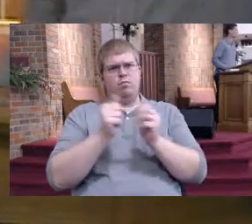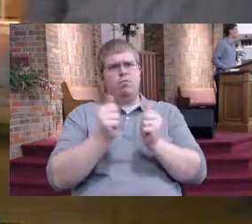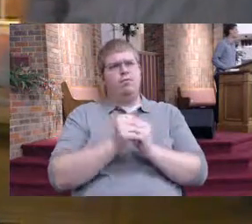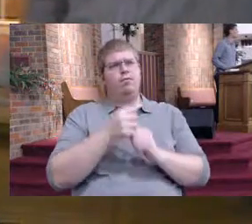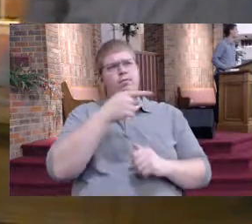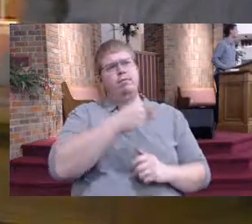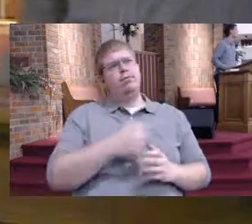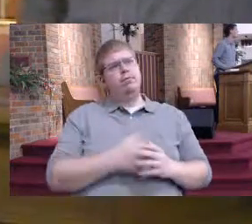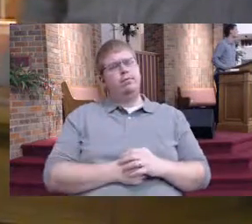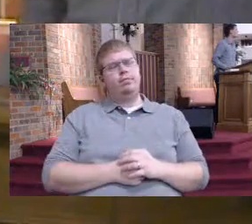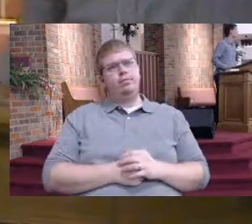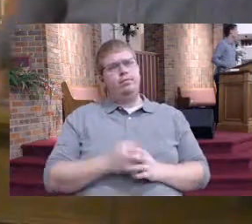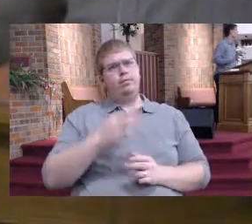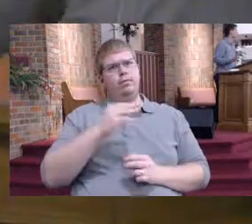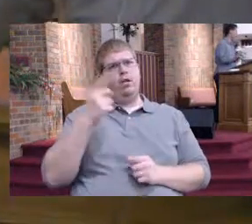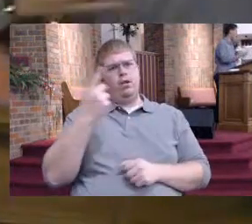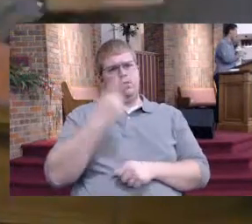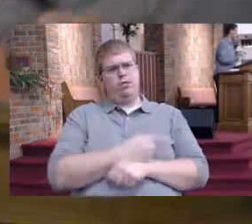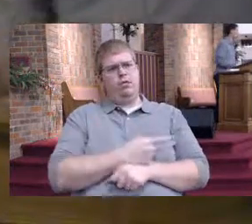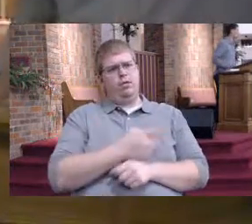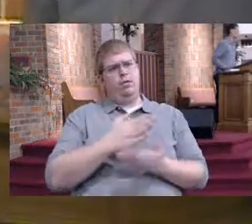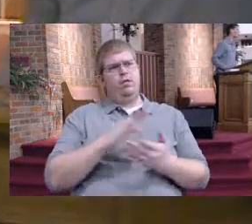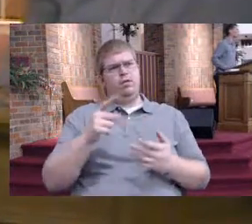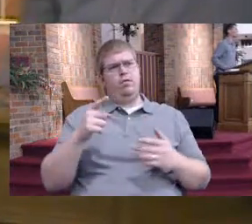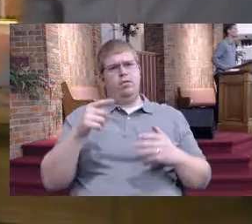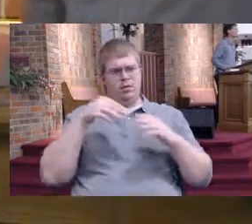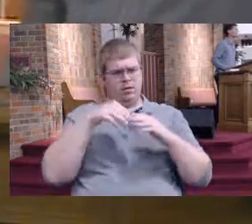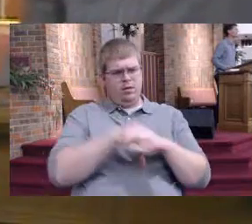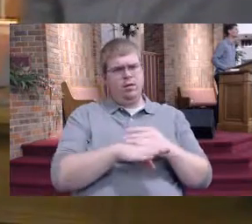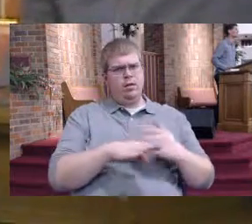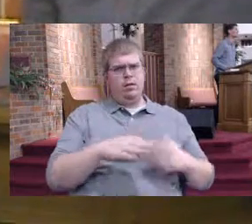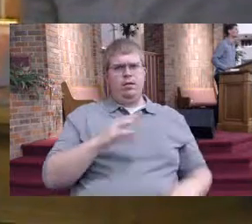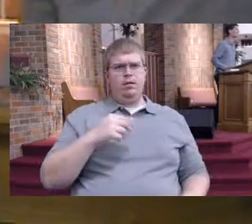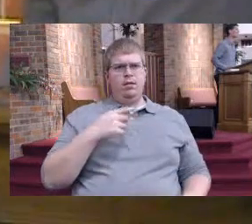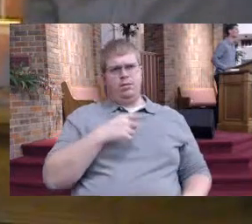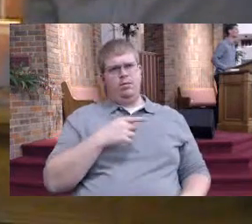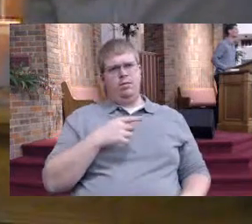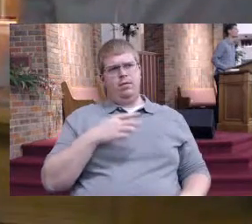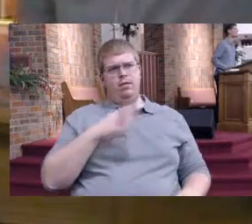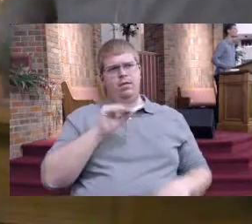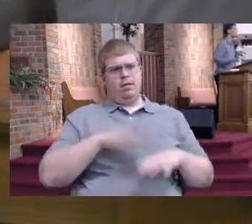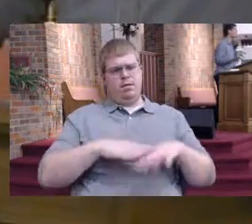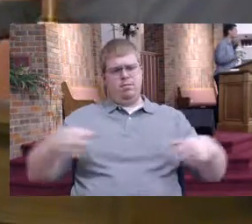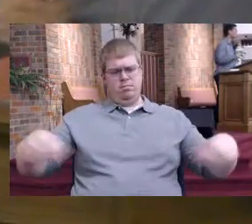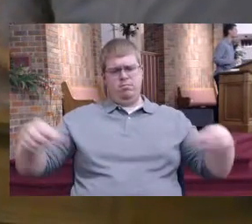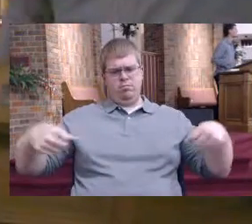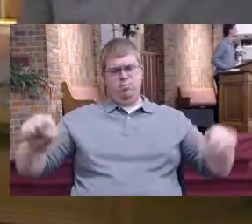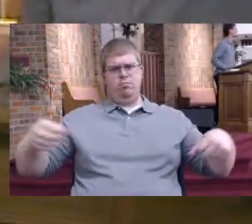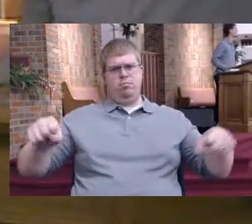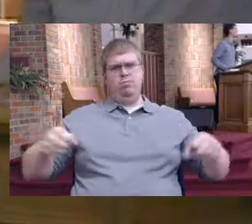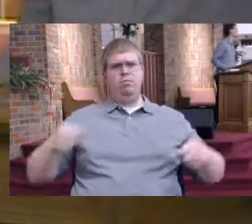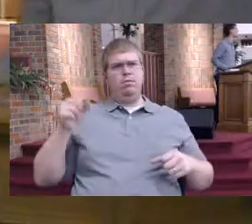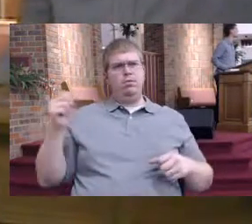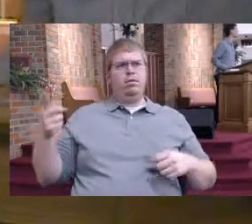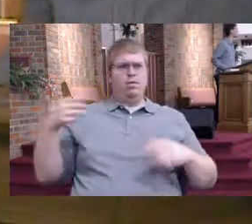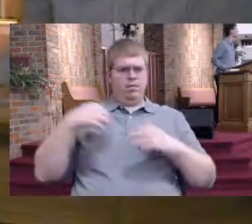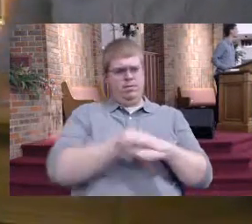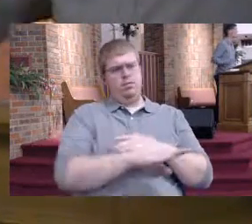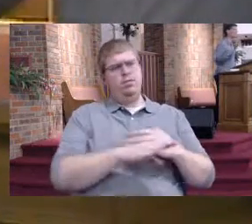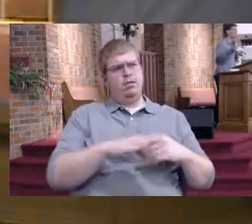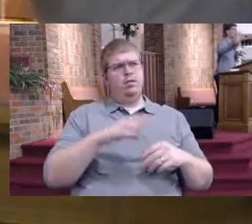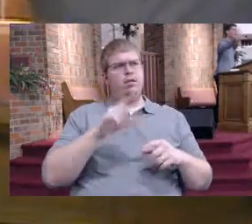And one day, somebody came in on a picky, which is a motorbike. He came in during the